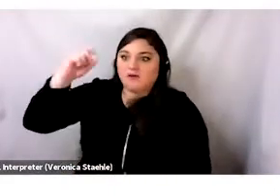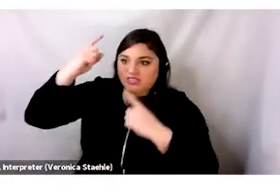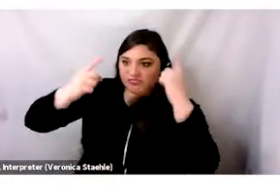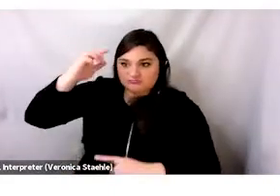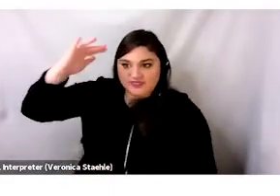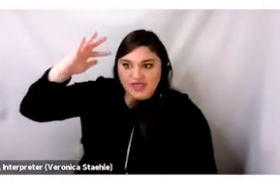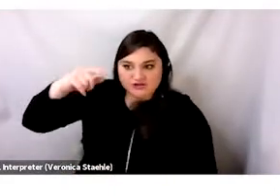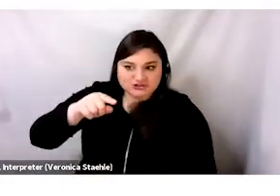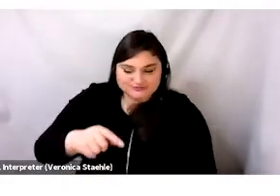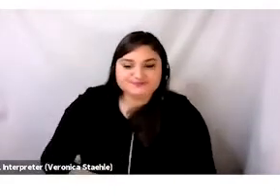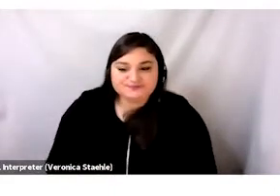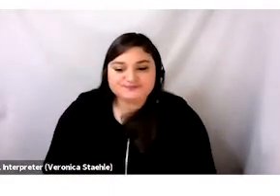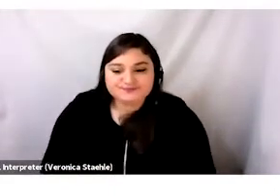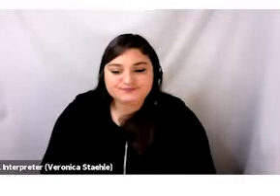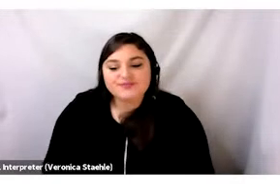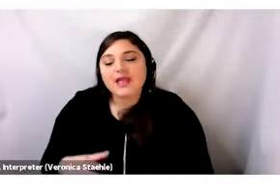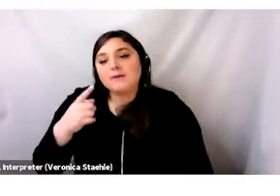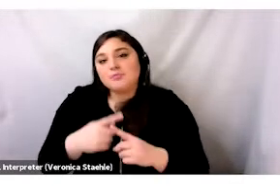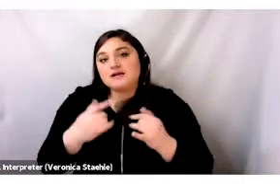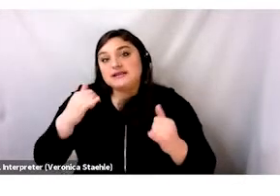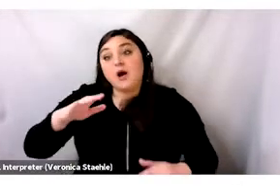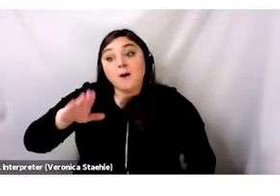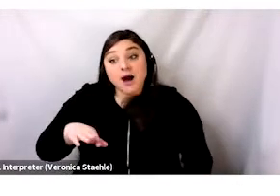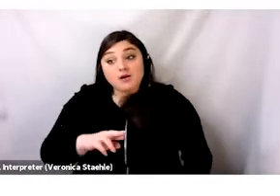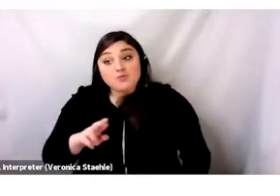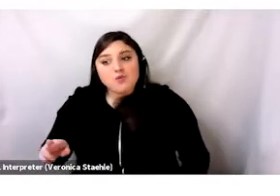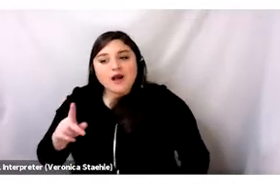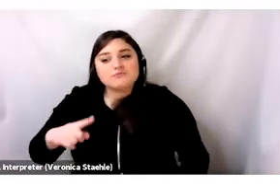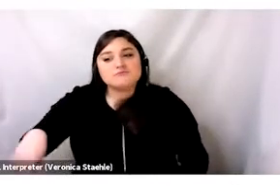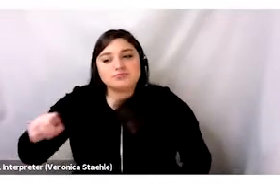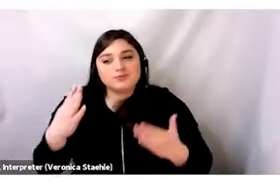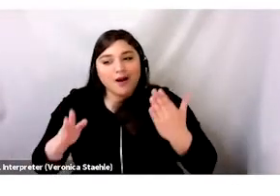then many of you will also recognize on the bottom right a